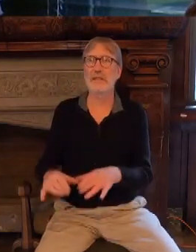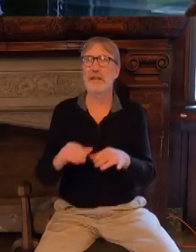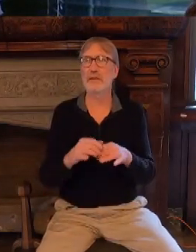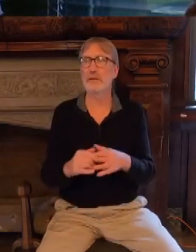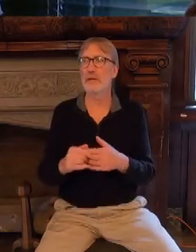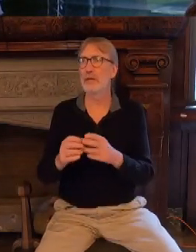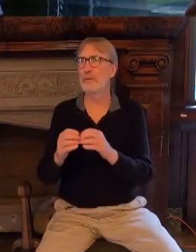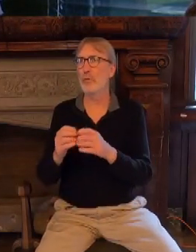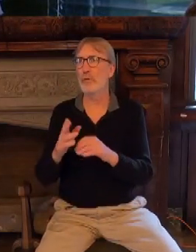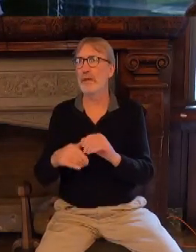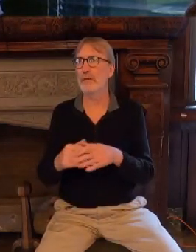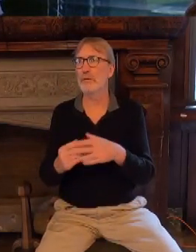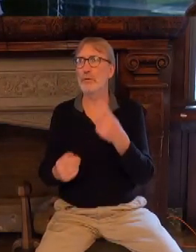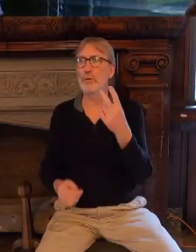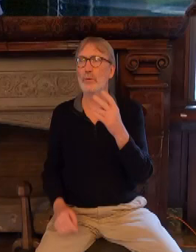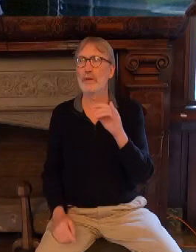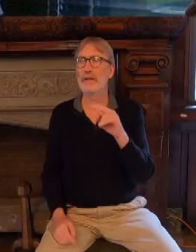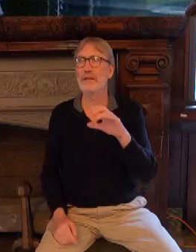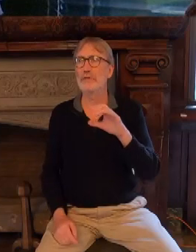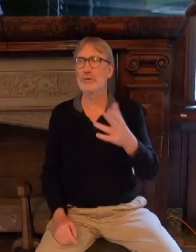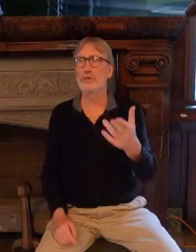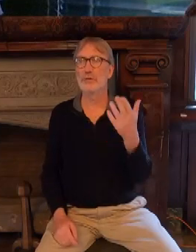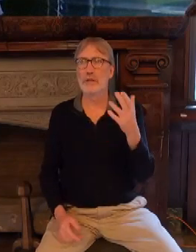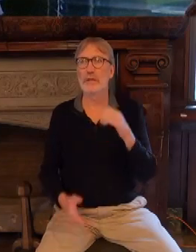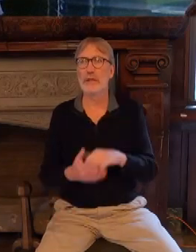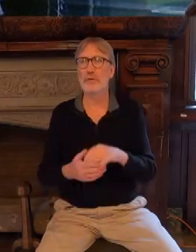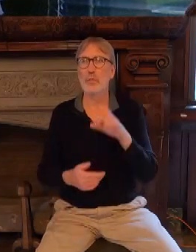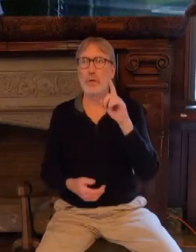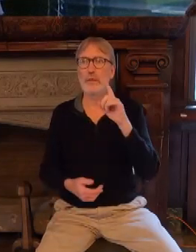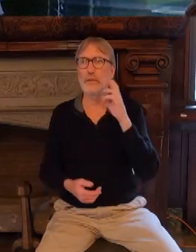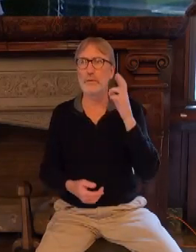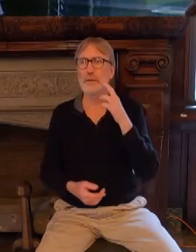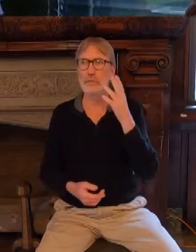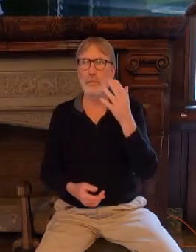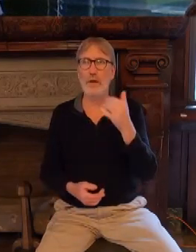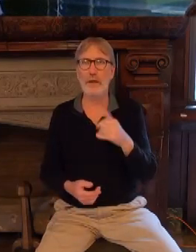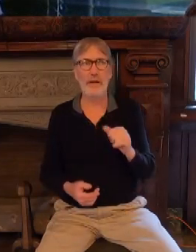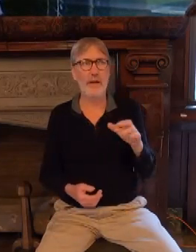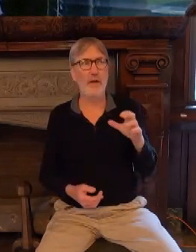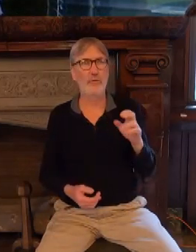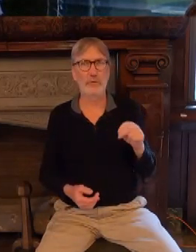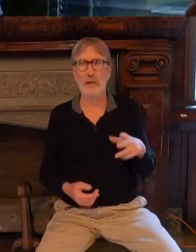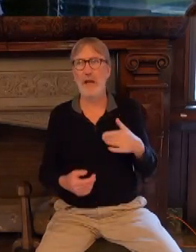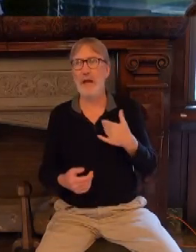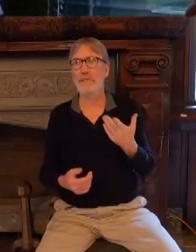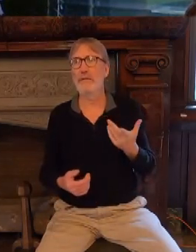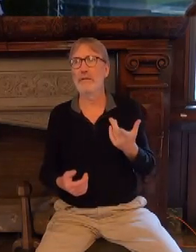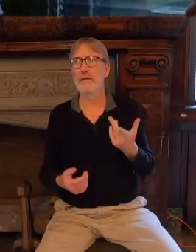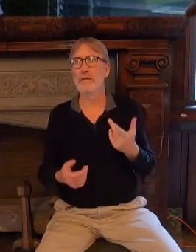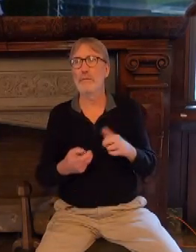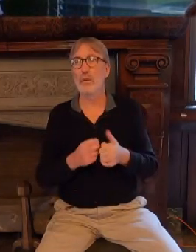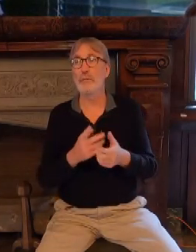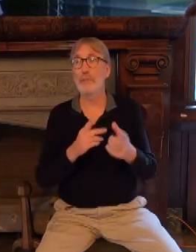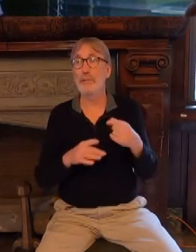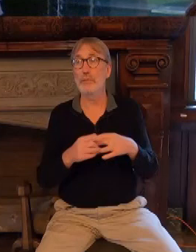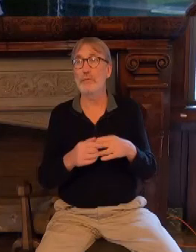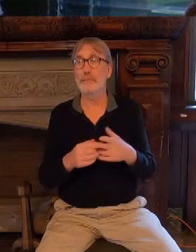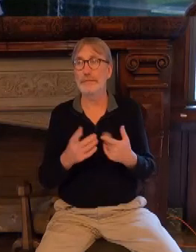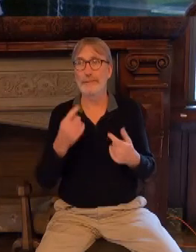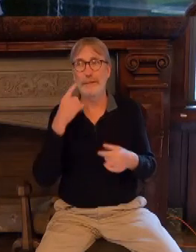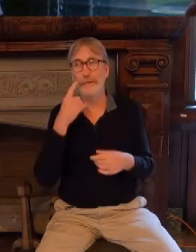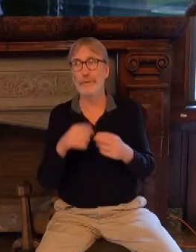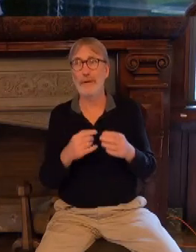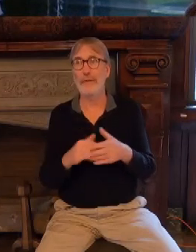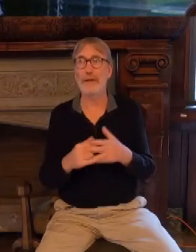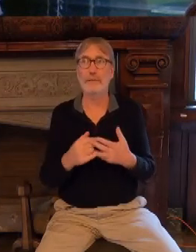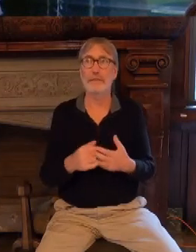truthful. That's one of the reasons that Aaron has this problem driving into the park, the news reports across from the hospital